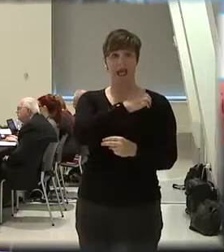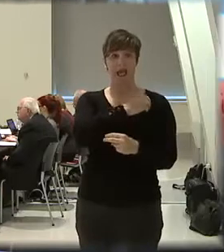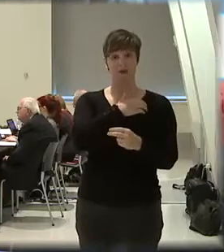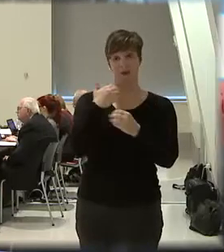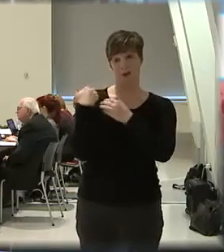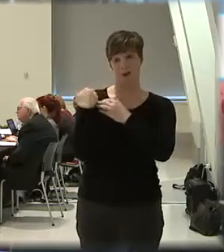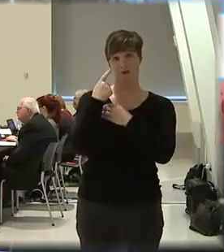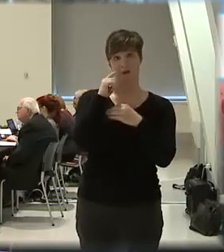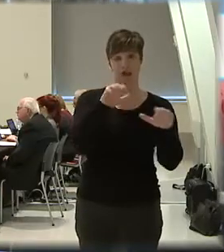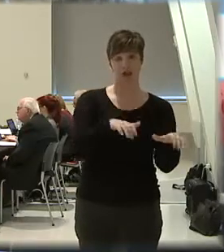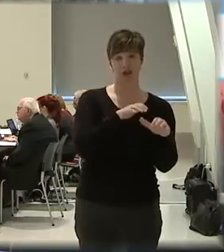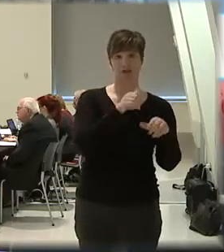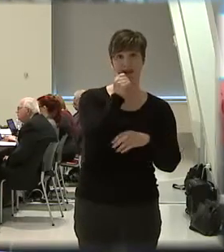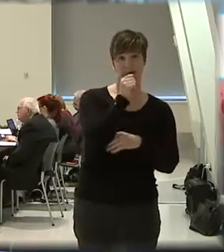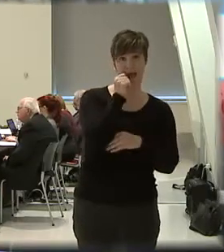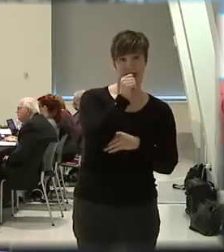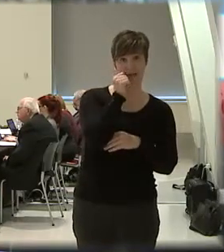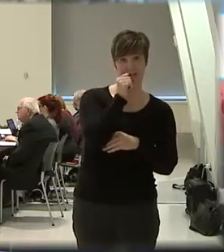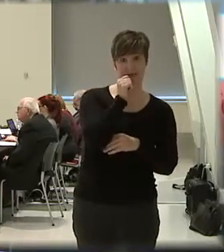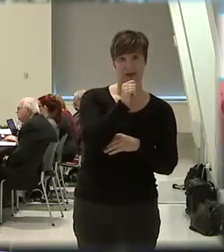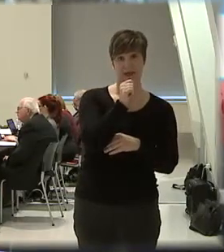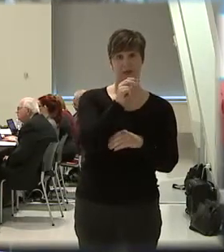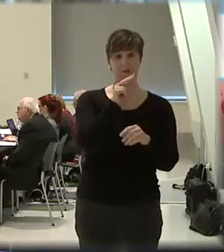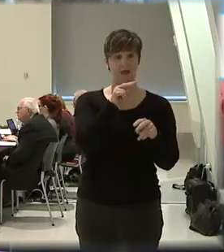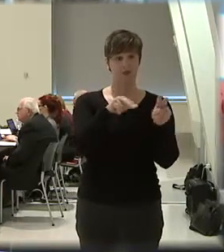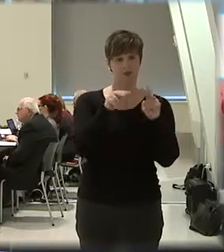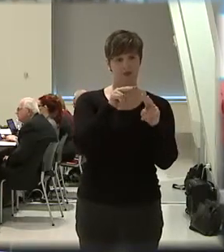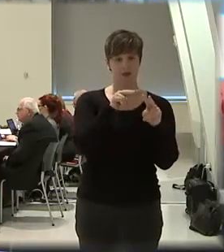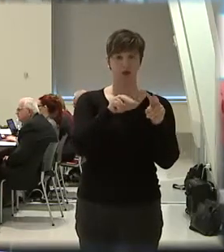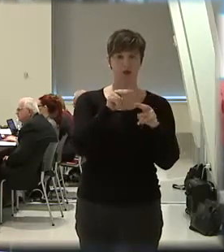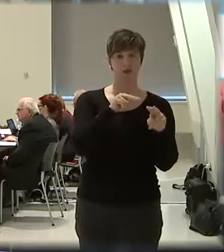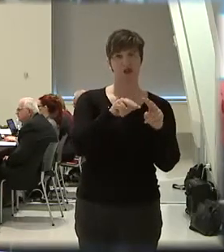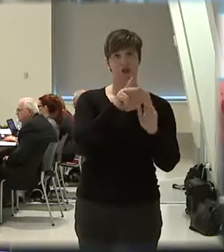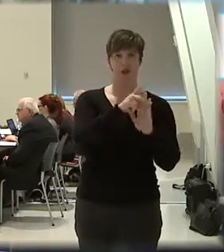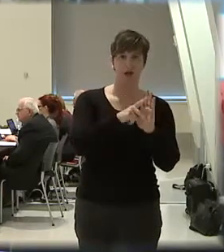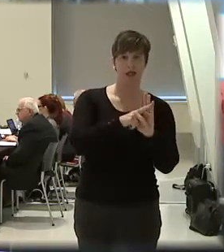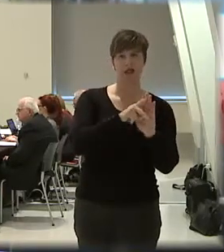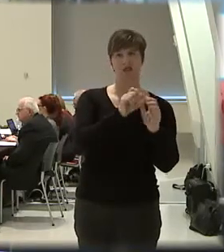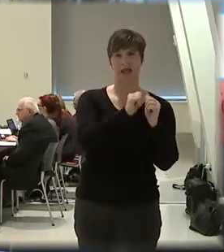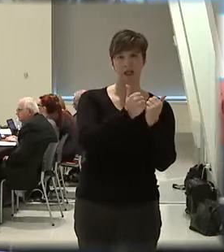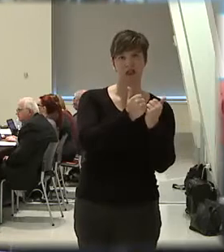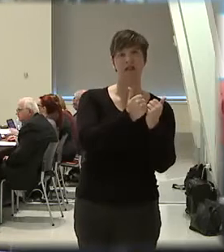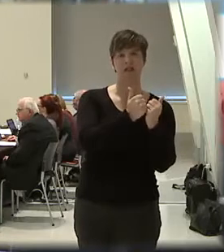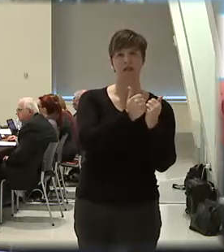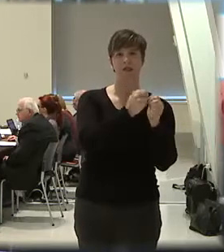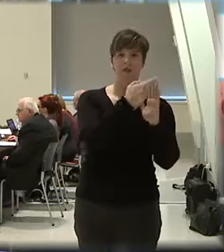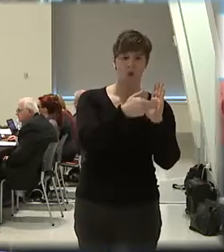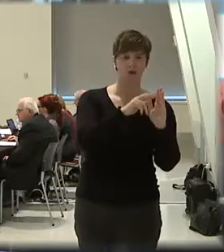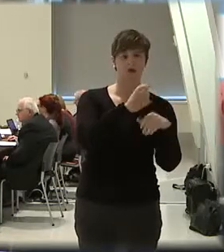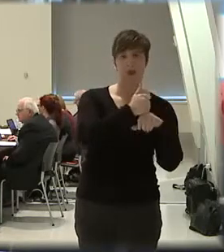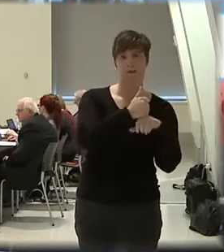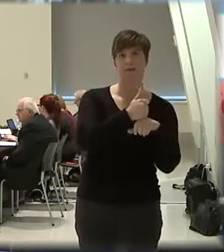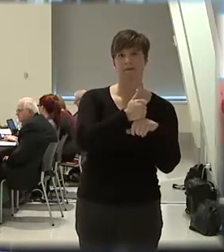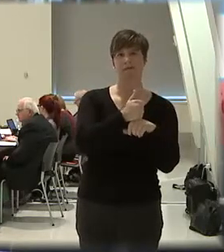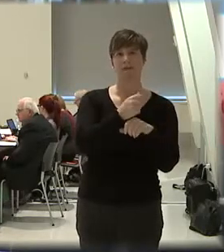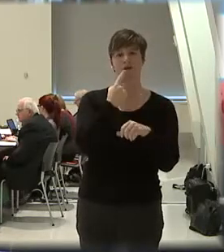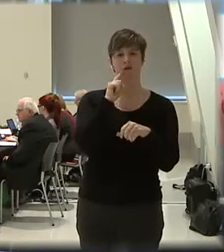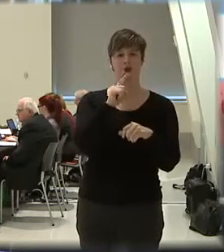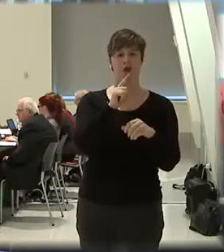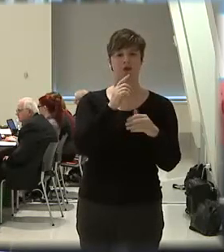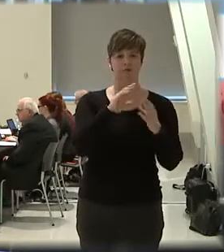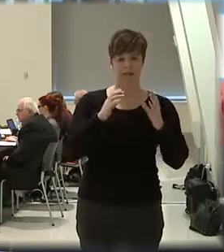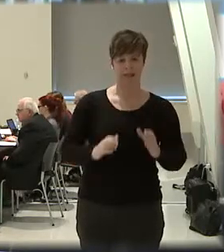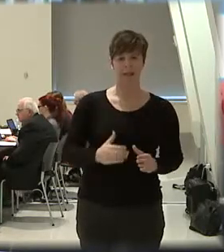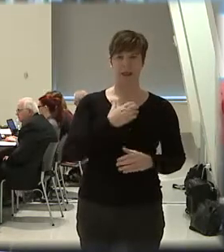accountable for their actions on a daily basis by their supervision and the policies agencies have enacted to allow for citizen complaints.